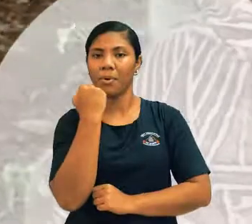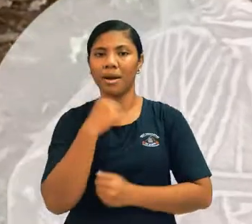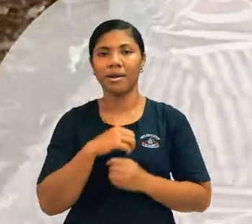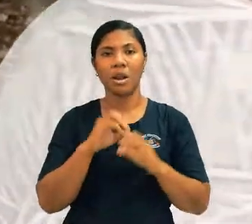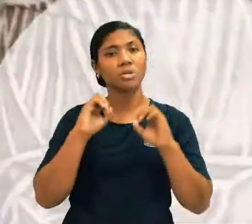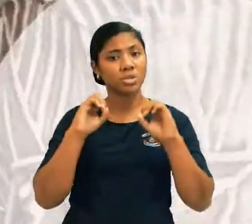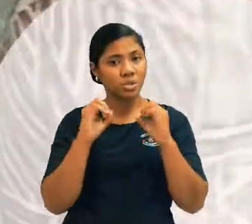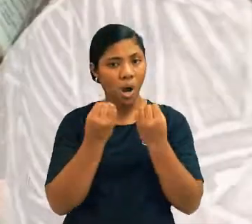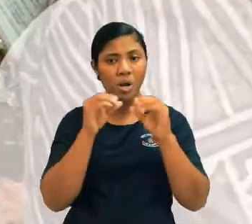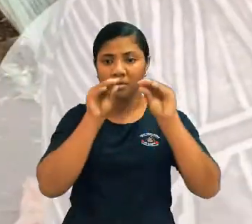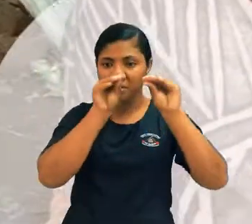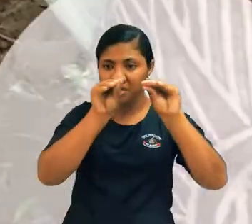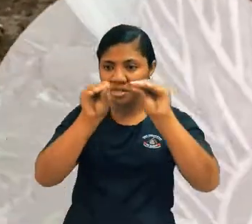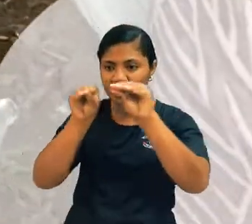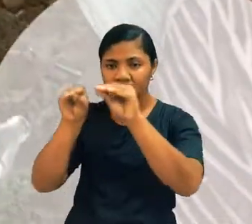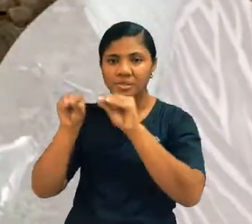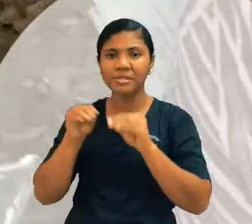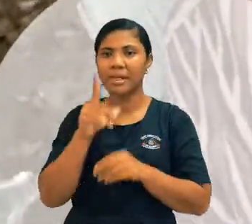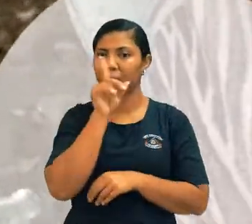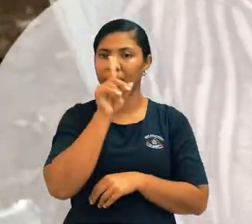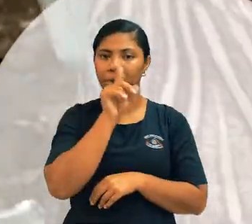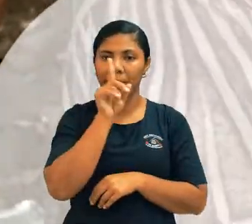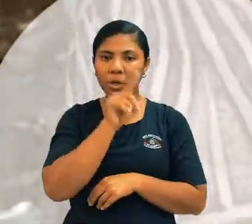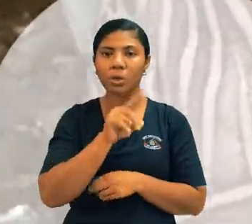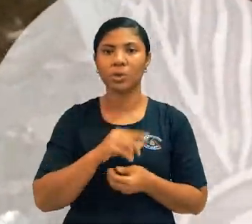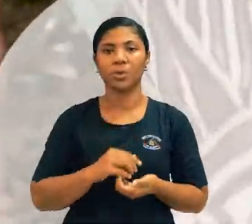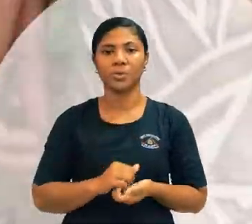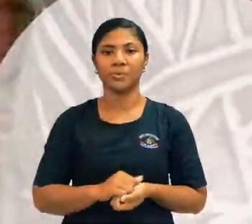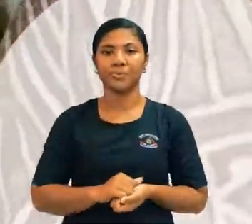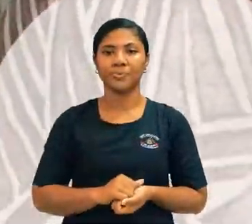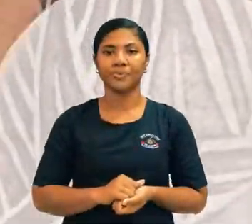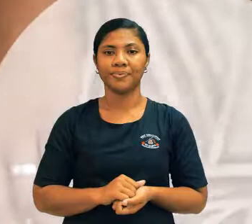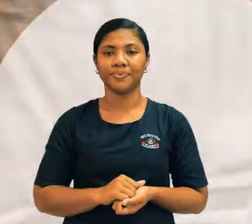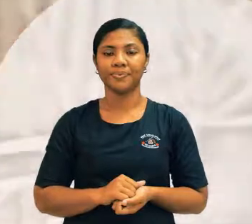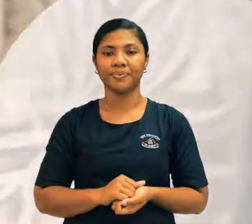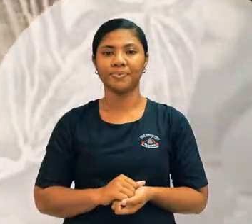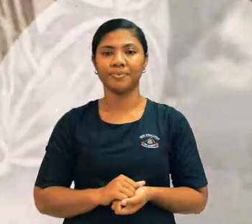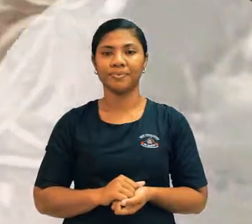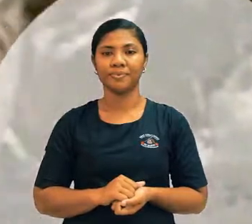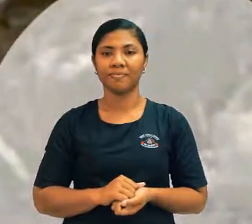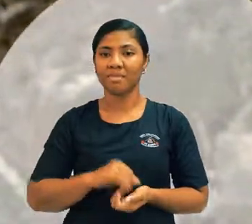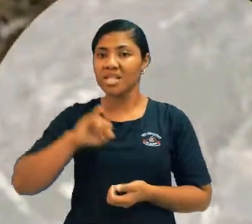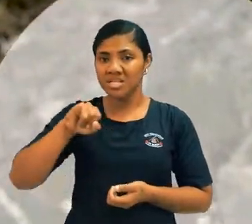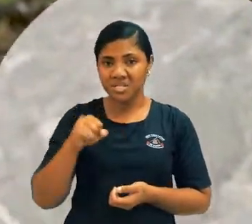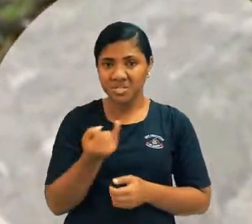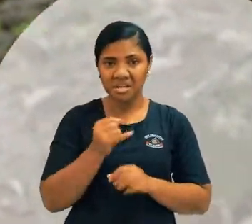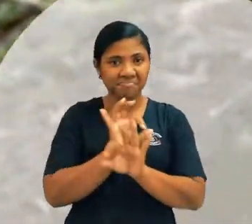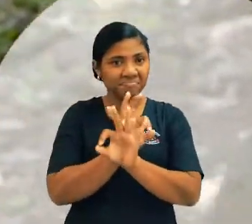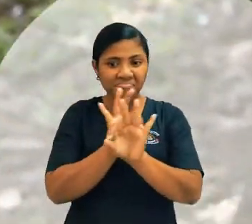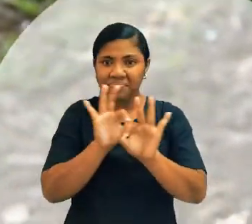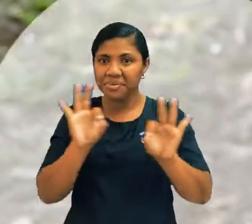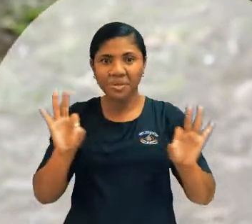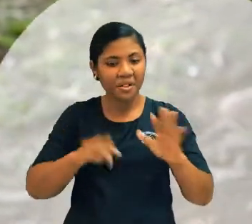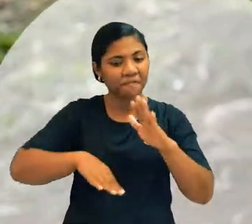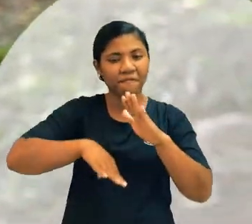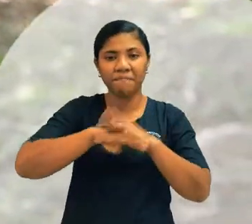a necessity, it's a need for the people to know. But then it's not getting to where it should, so